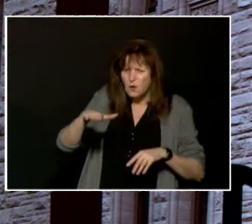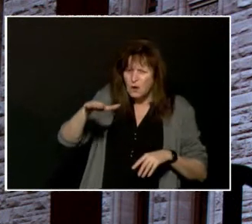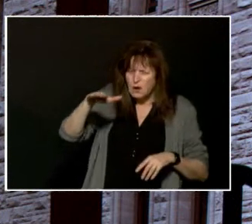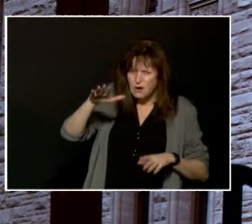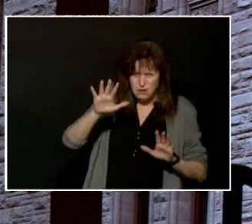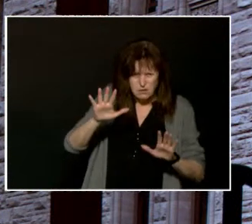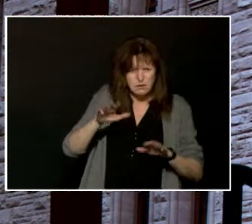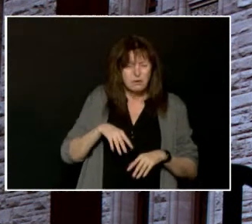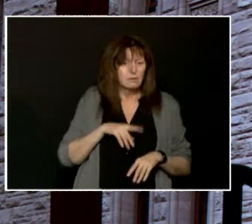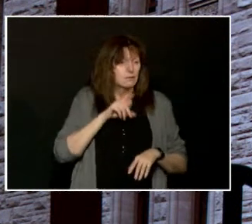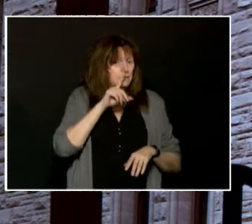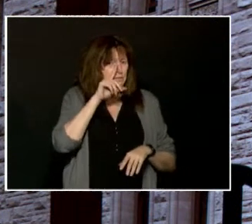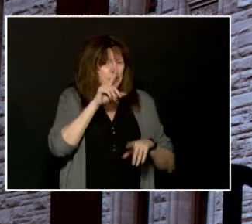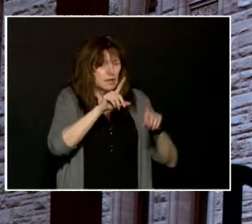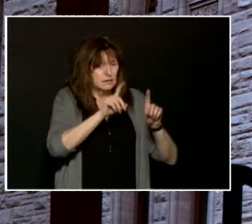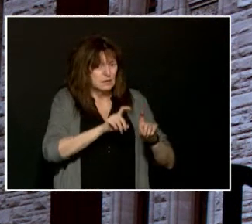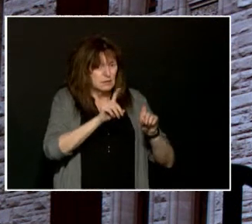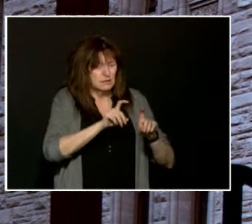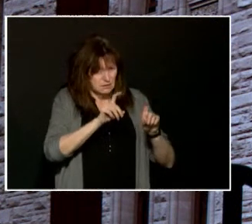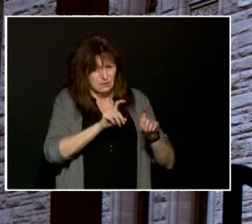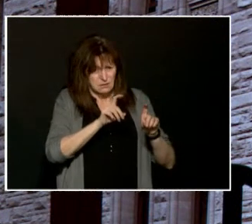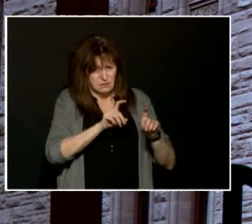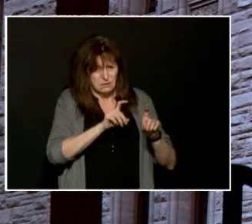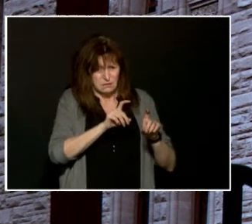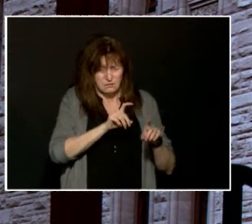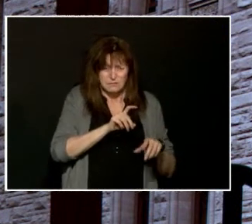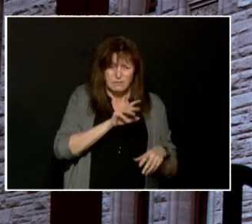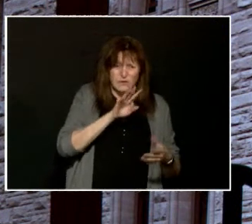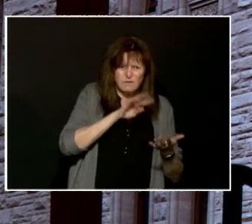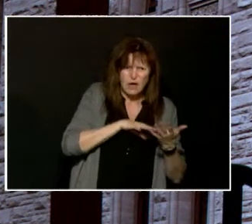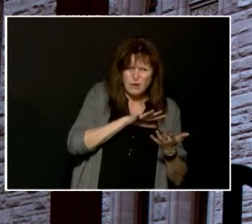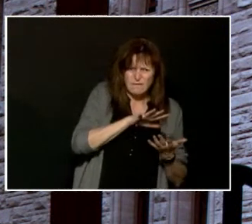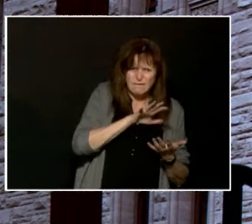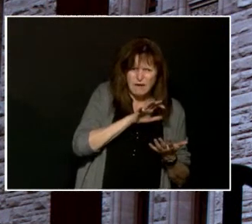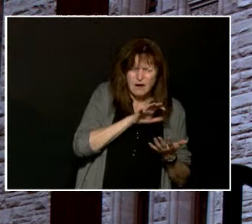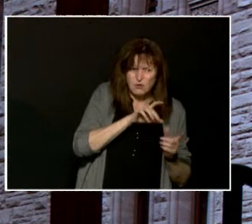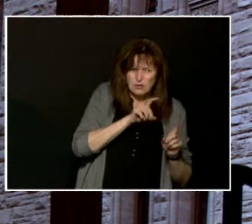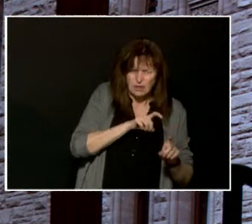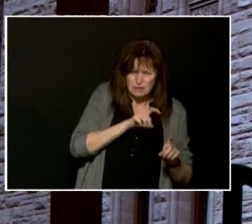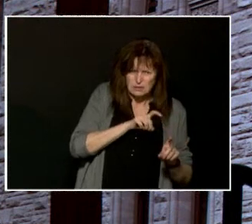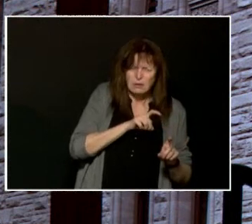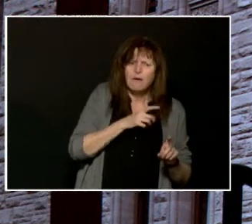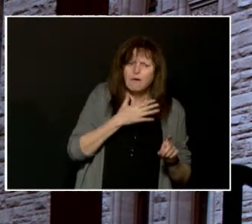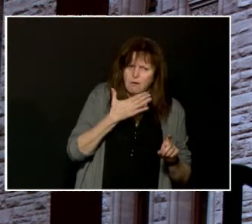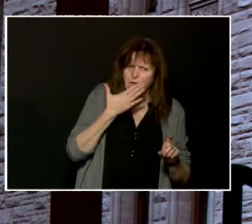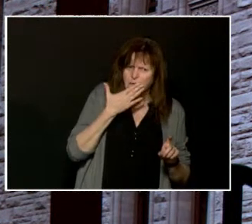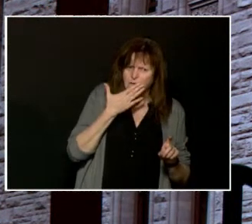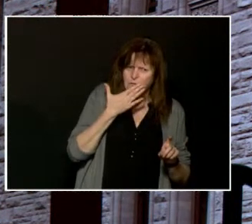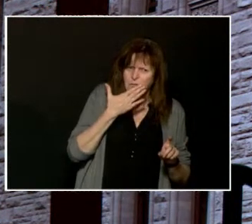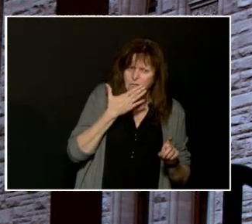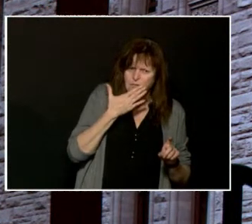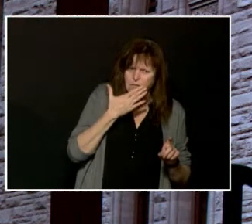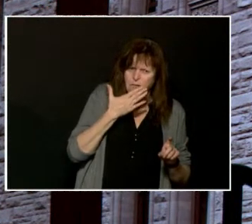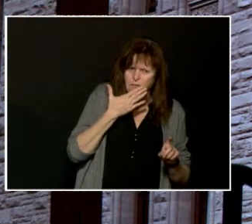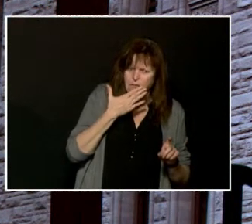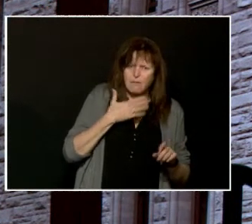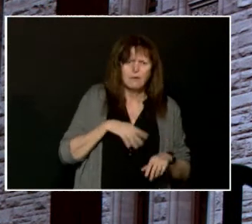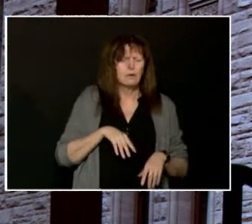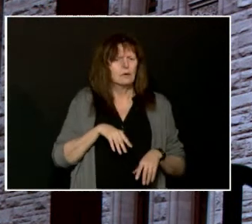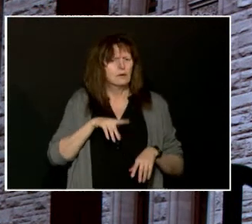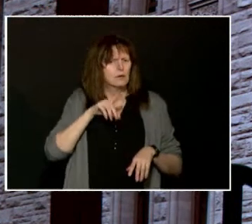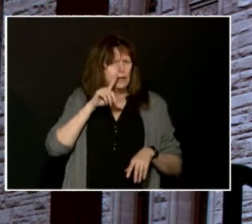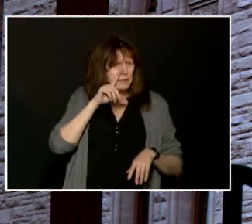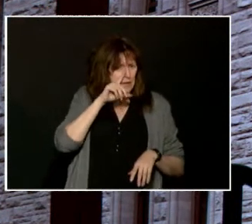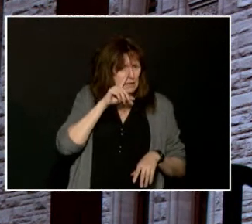45,406 tests. That is substantial for this time. So it shows that our testing frequency has not dropped off immensely. It is down, but